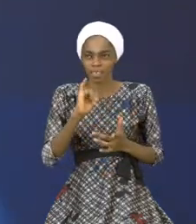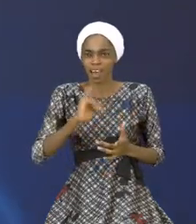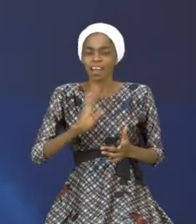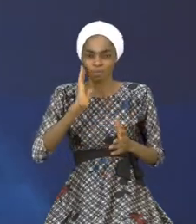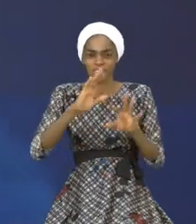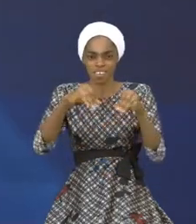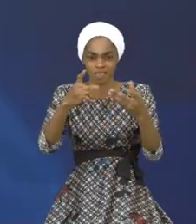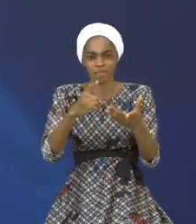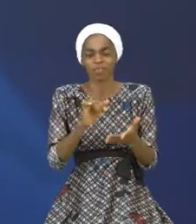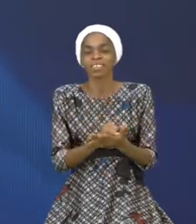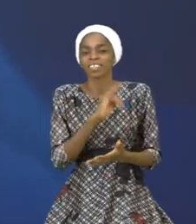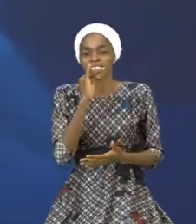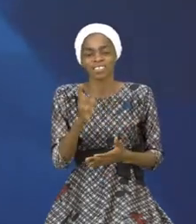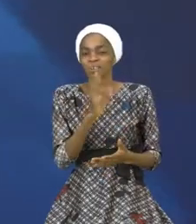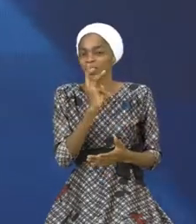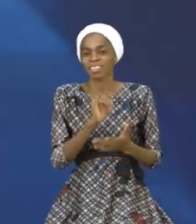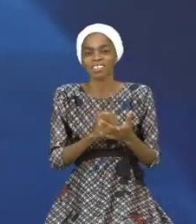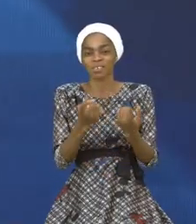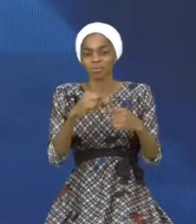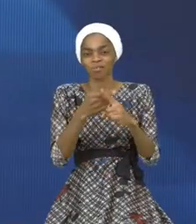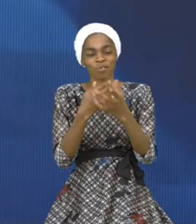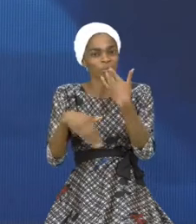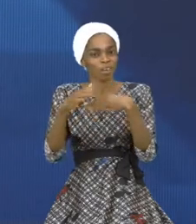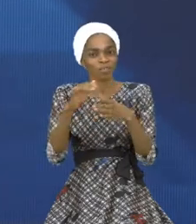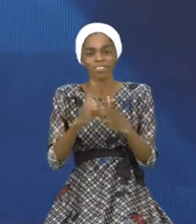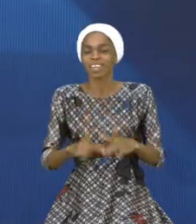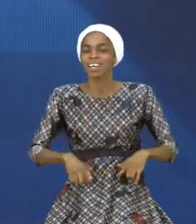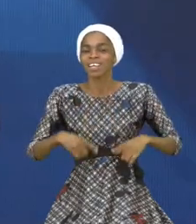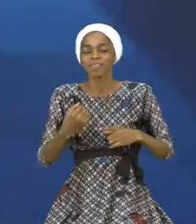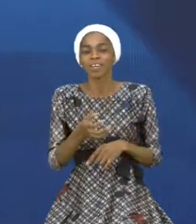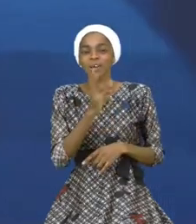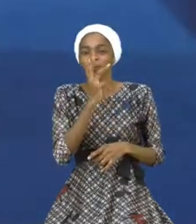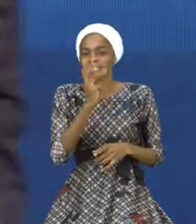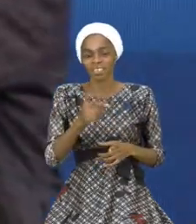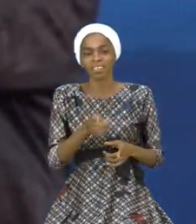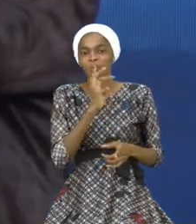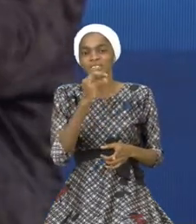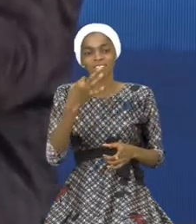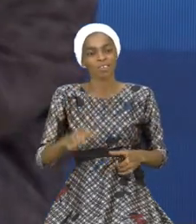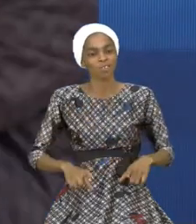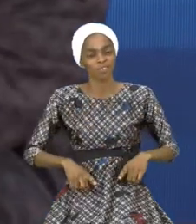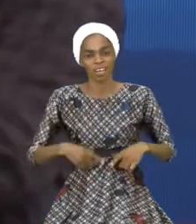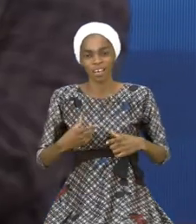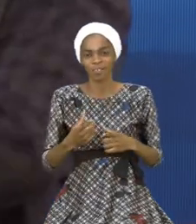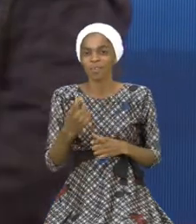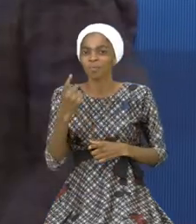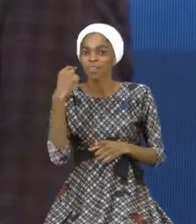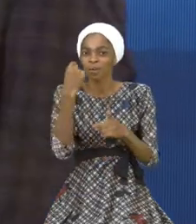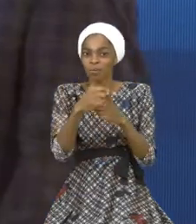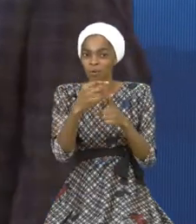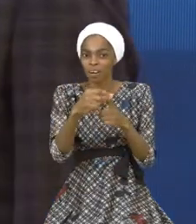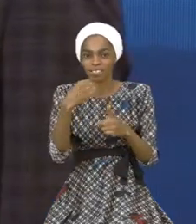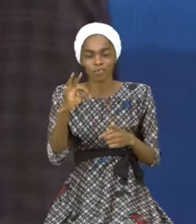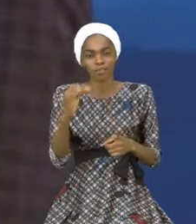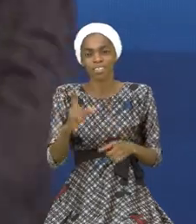water coming from heaven. That's the living water, the water of life, the word of the living God